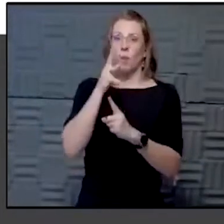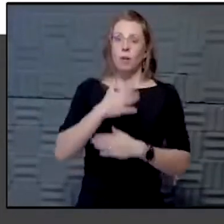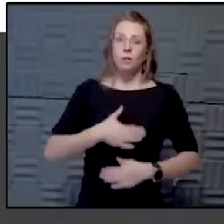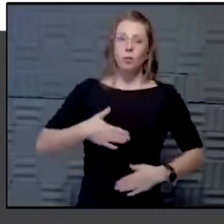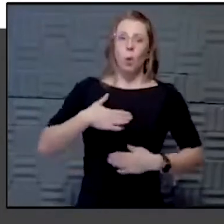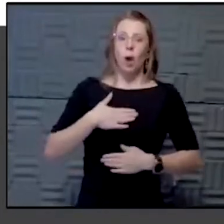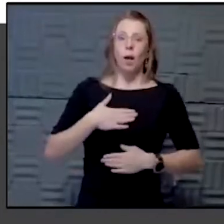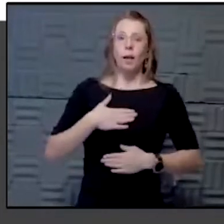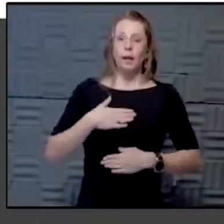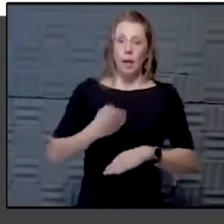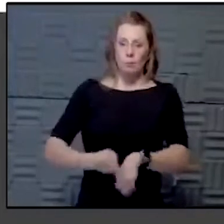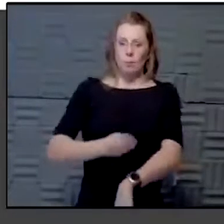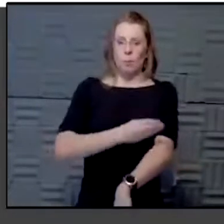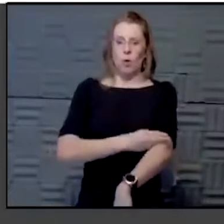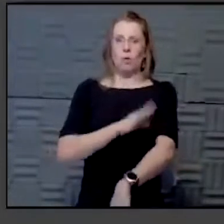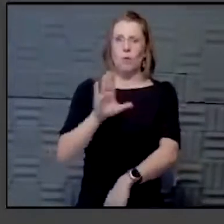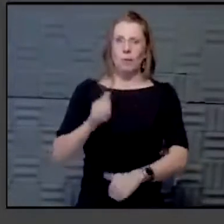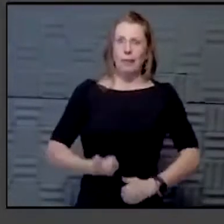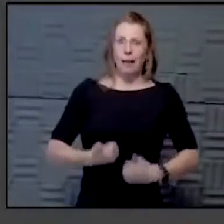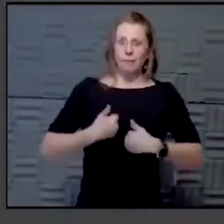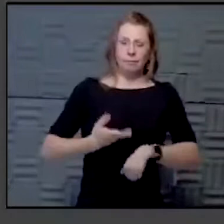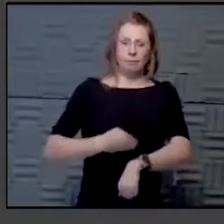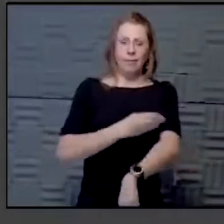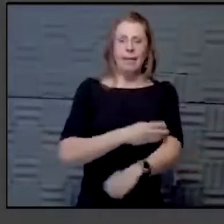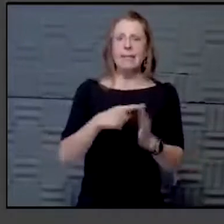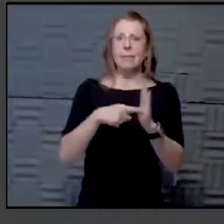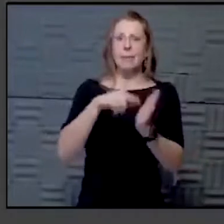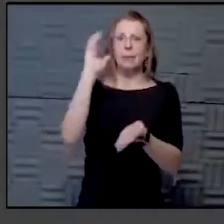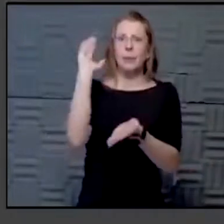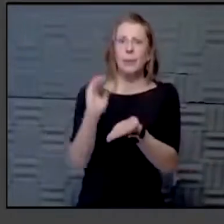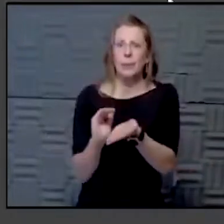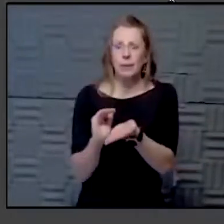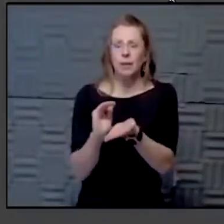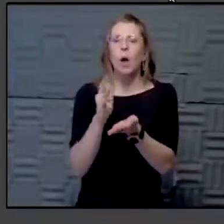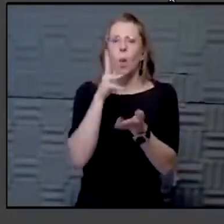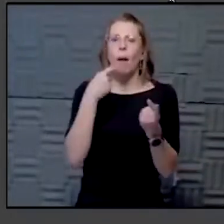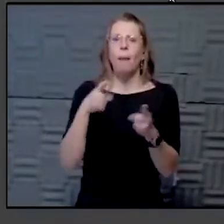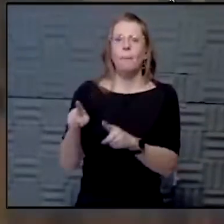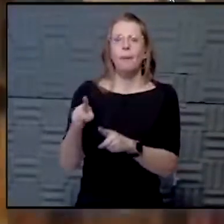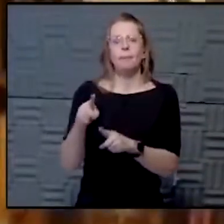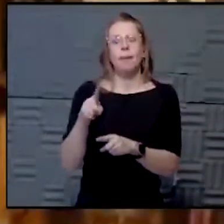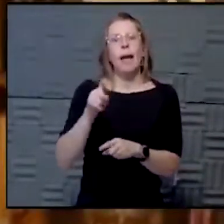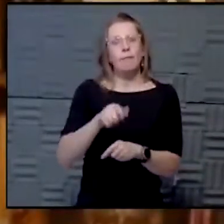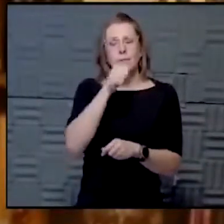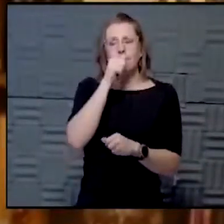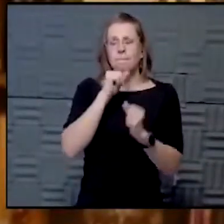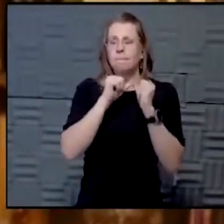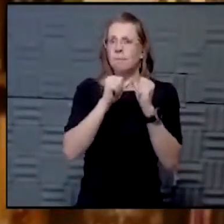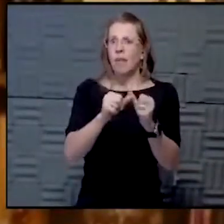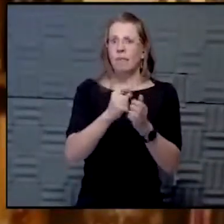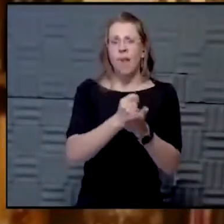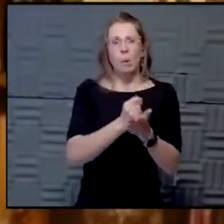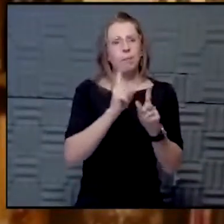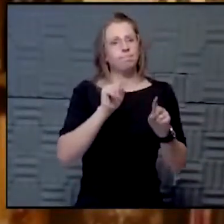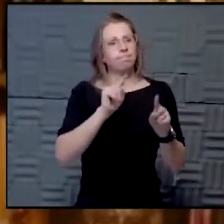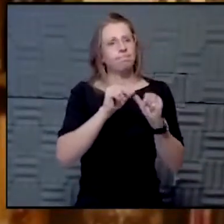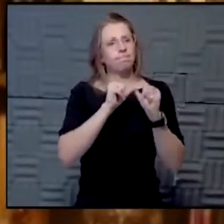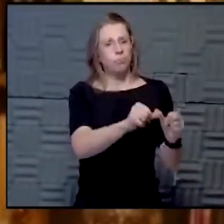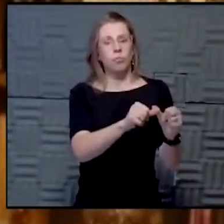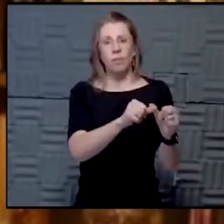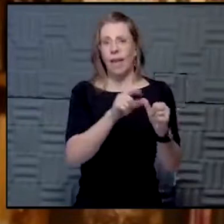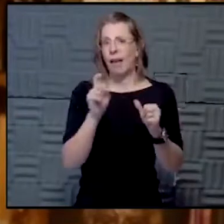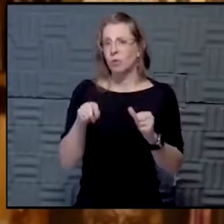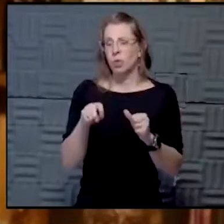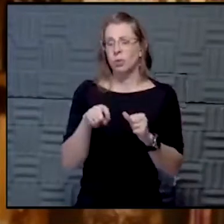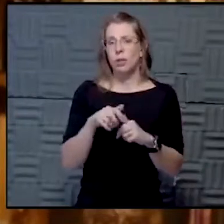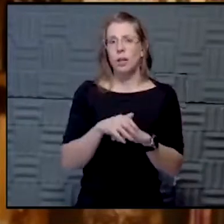improvement and see your symptoms reduce, it's going to happen. And you have to stick with therapy. You've got to stay in it. So if you've been in therapy and you